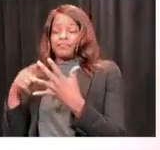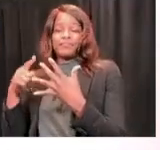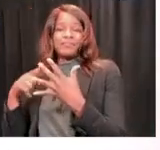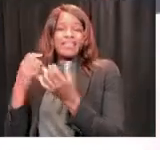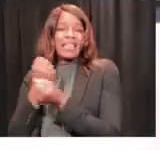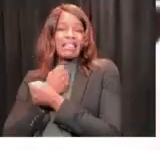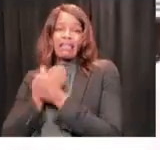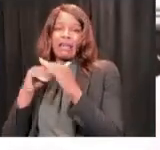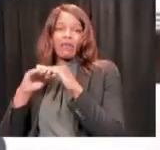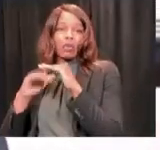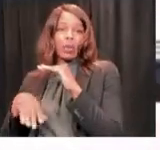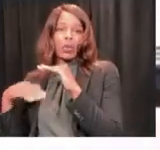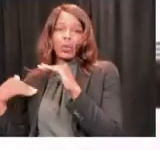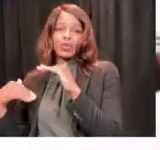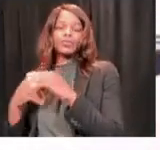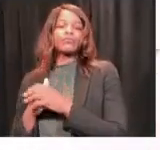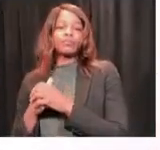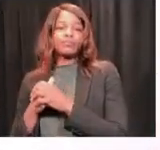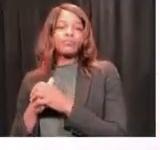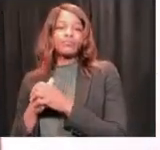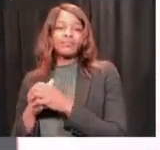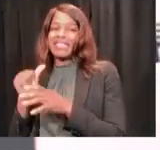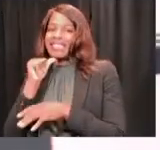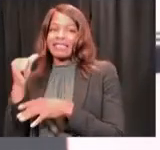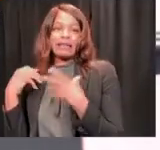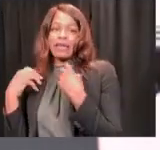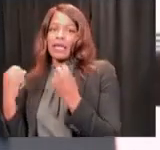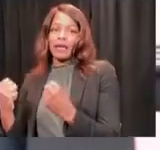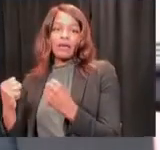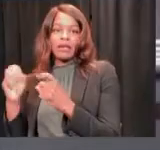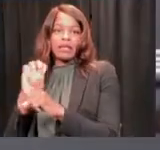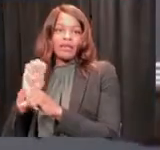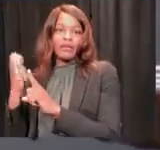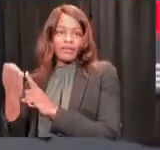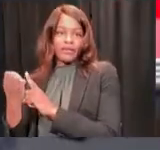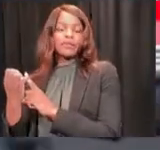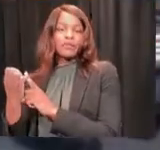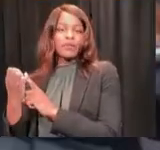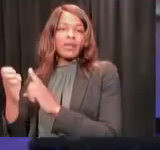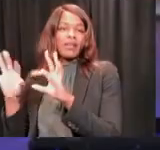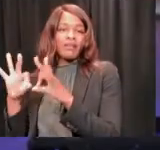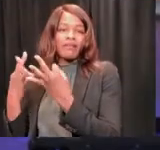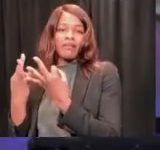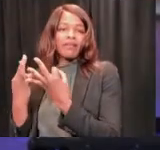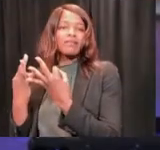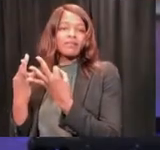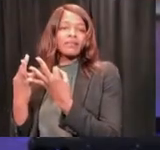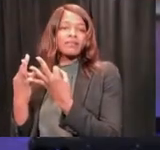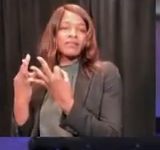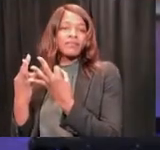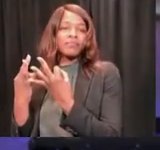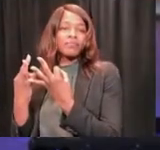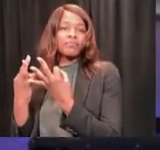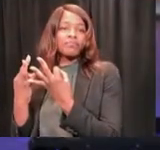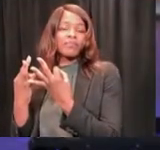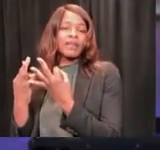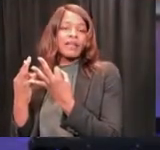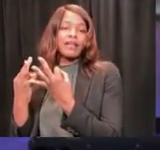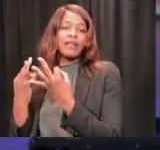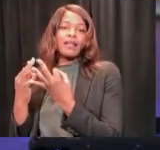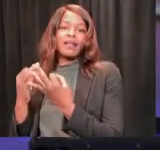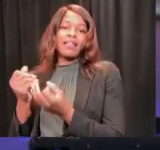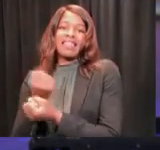right? There was in some cases, an unhealthy environment, an unhealthy family has these kind of fear, lack of love,